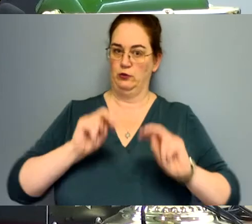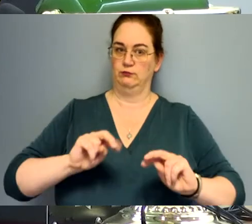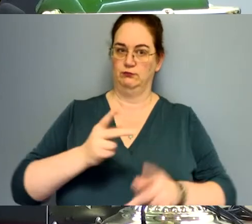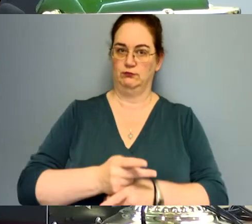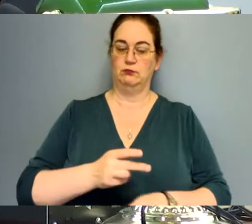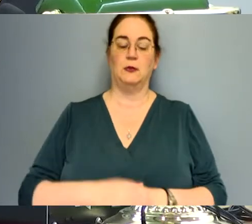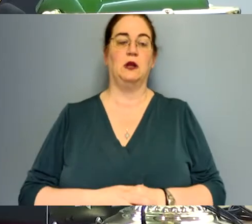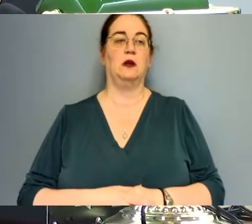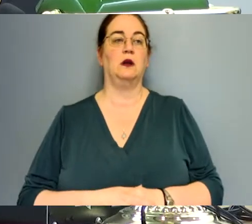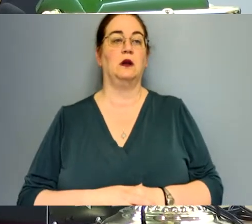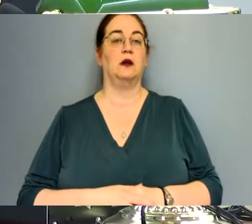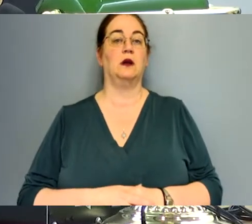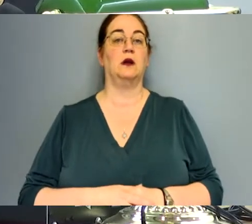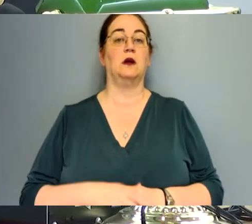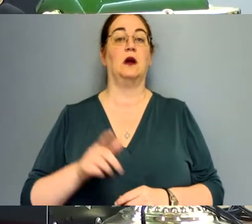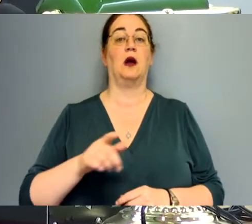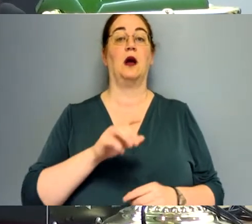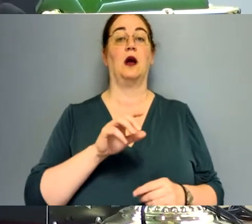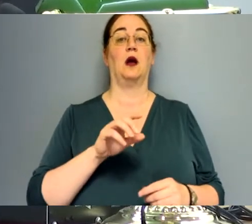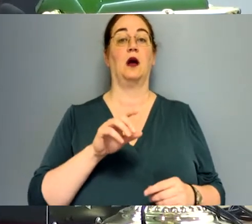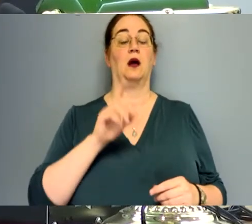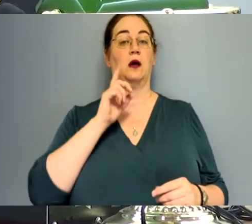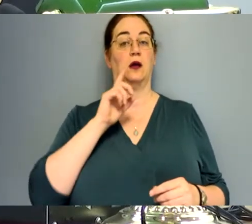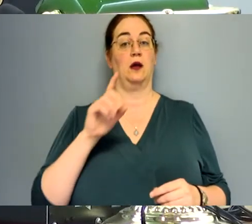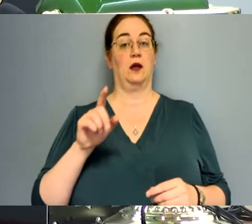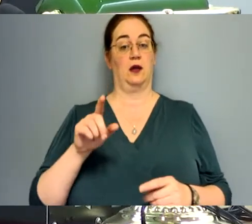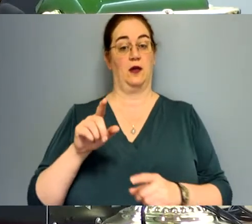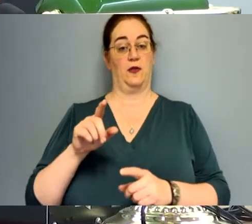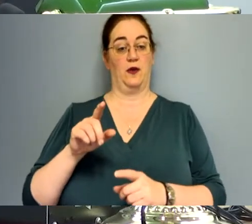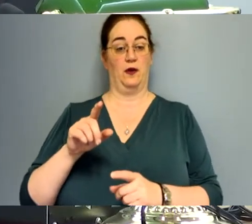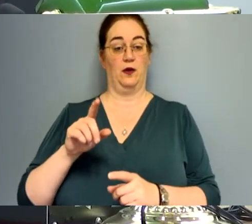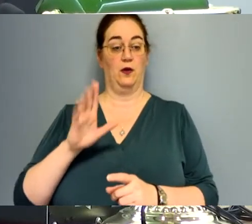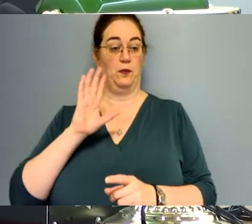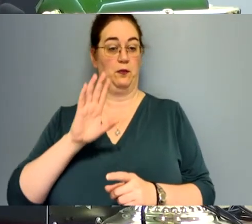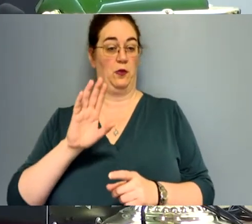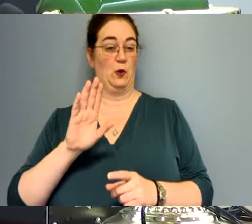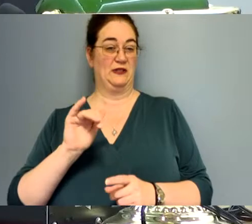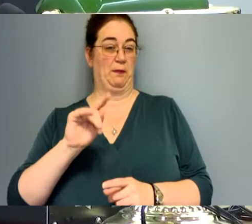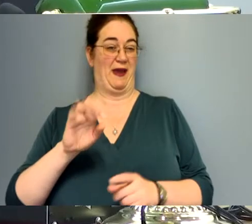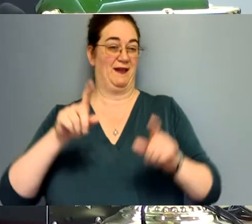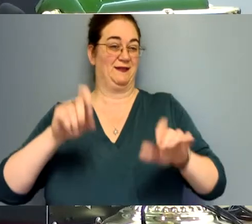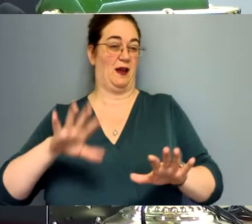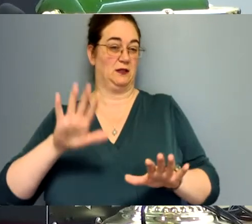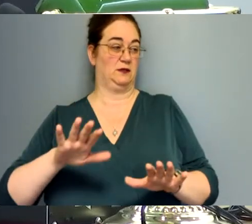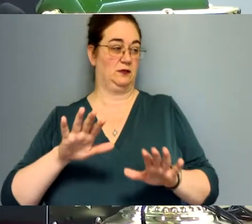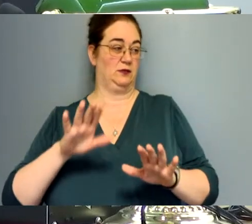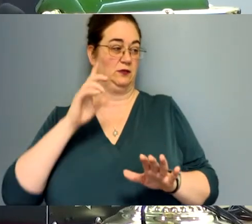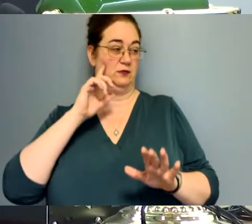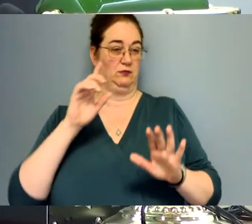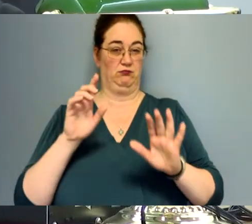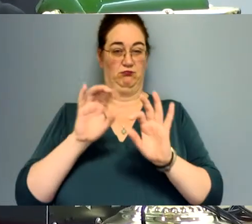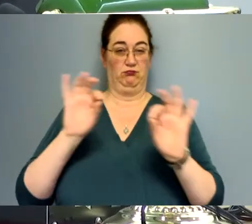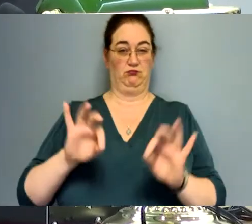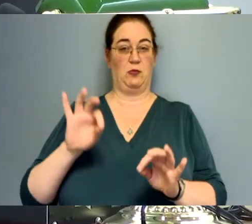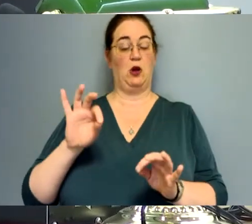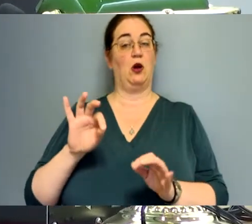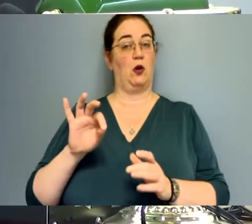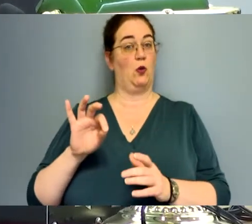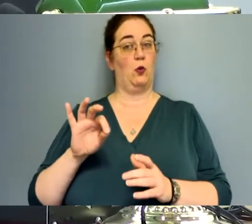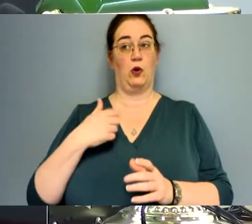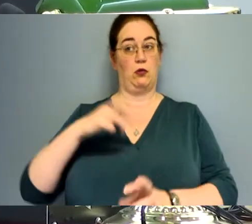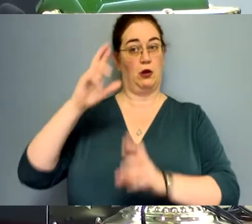In fact, Mooresville Senior Center was the beta test for the form. Our AAA has a lot of respect for the way